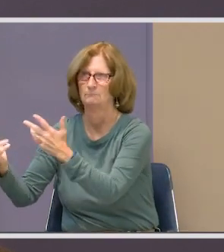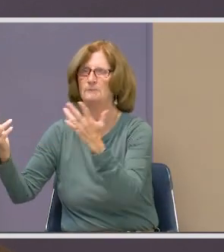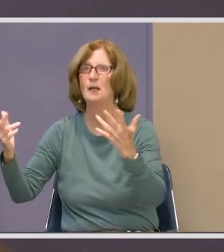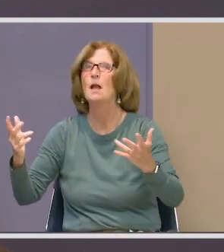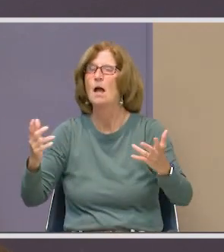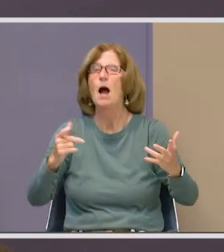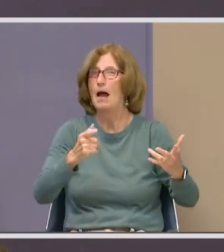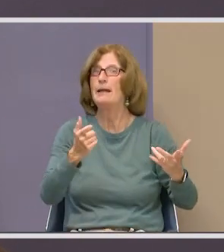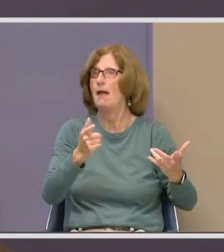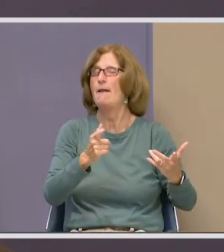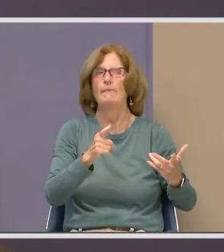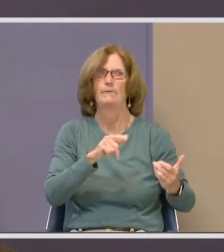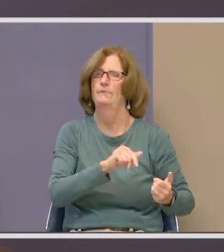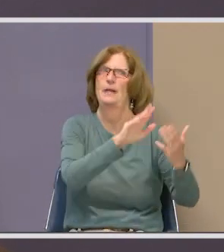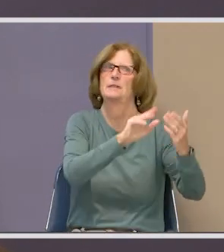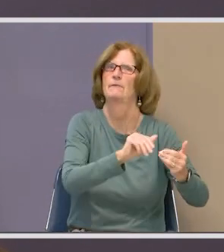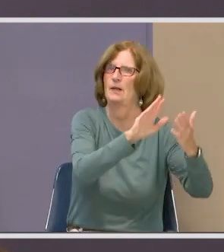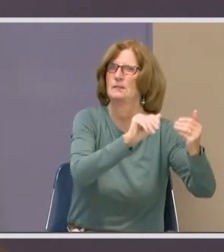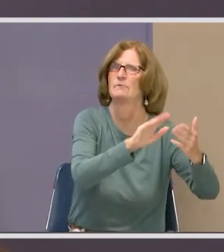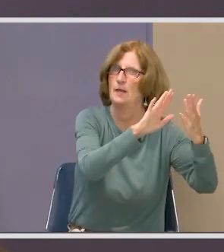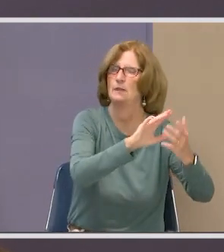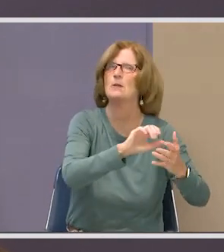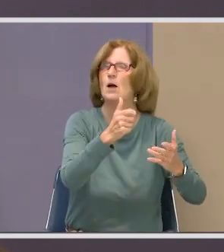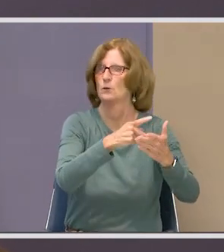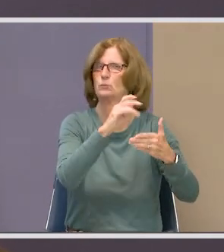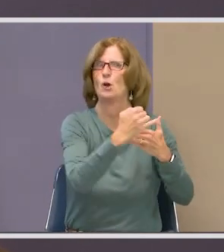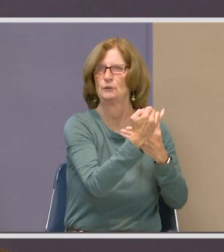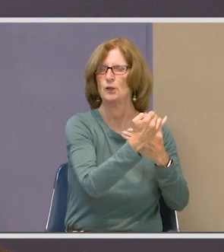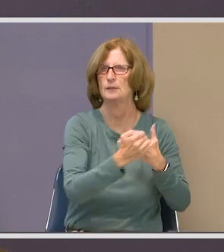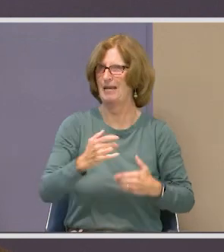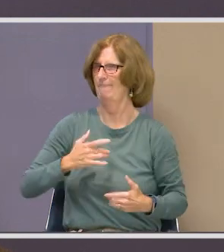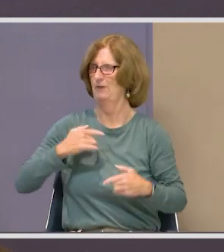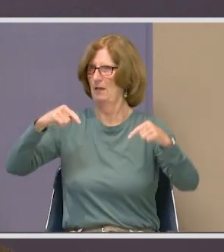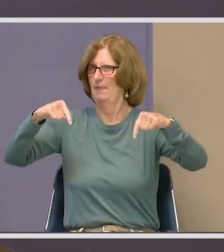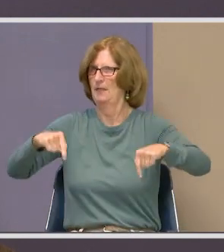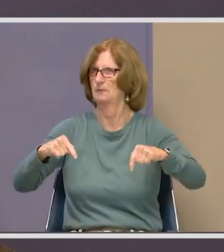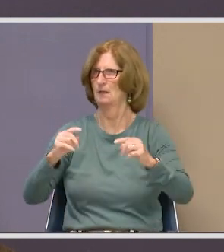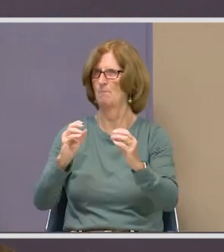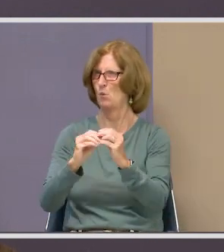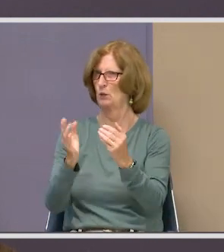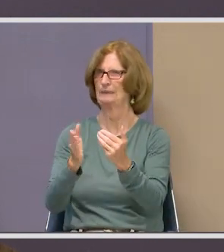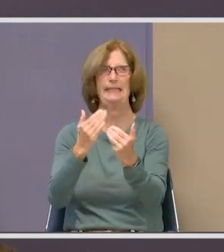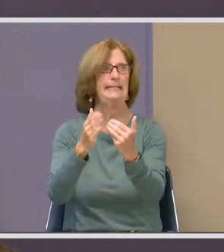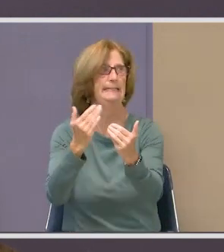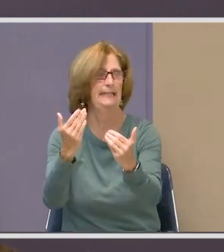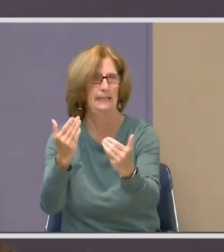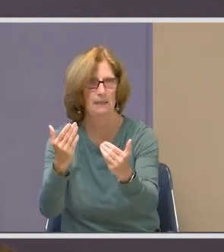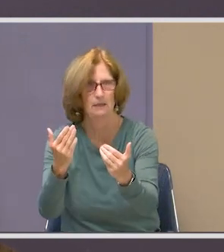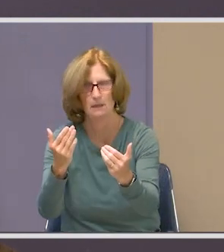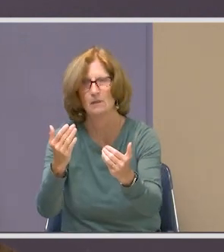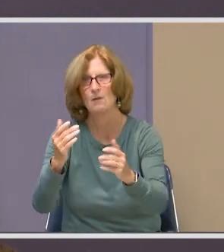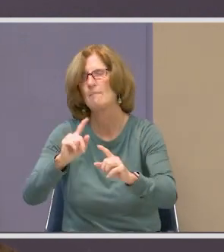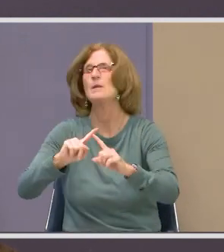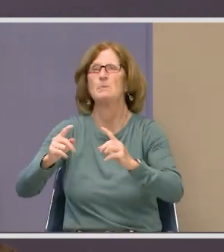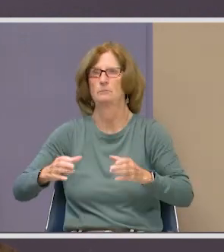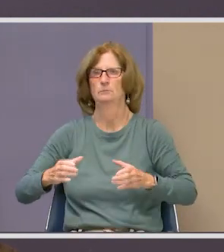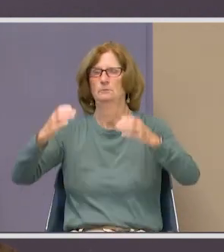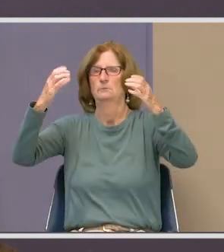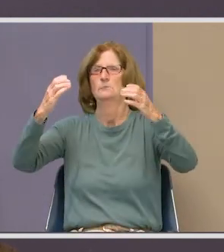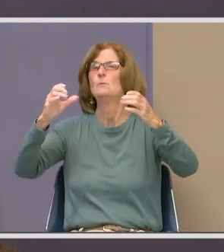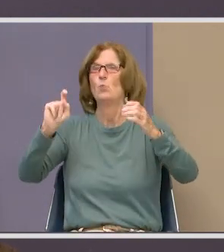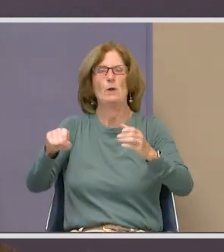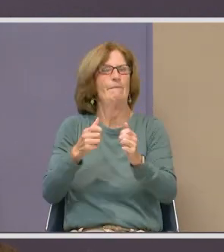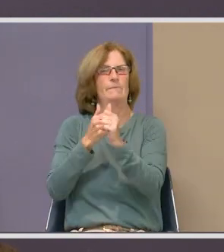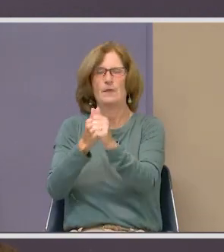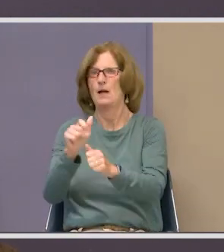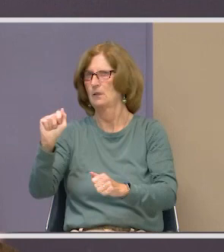So I'm bullish about it being an easier job to construct compared to others. All pole placement locations are generally